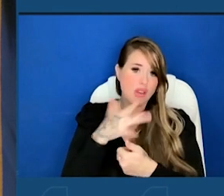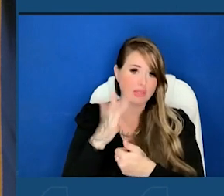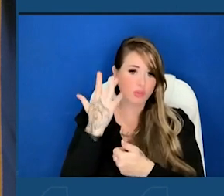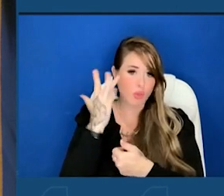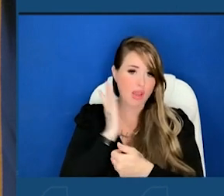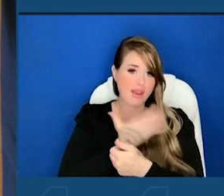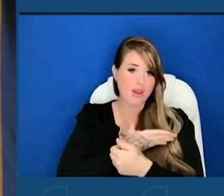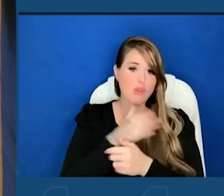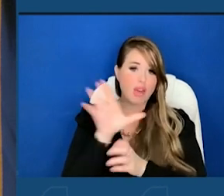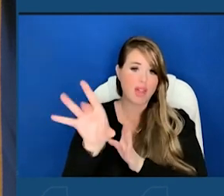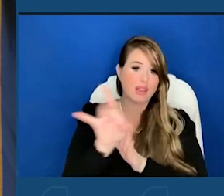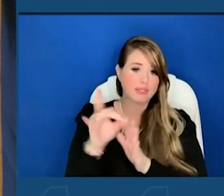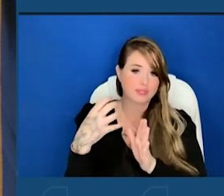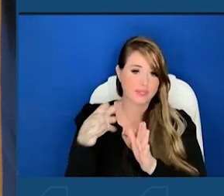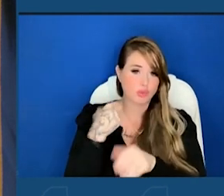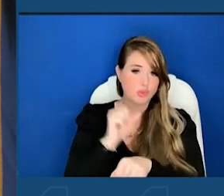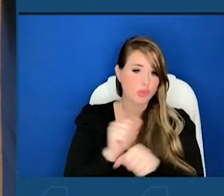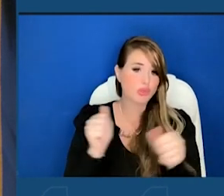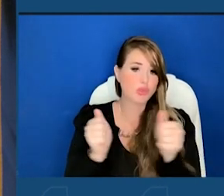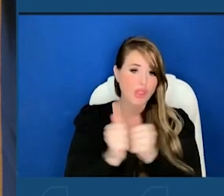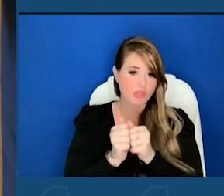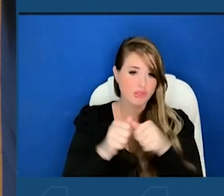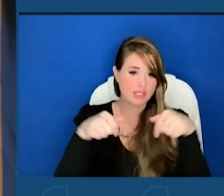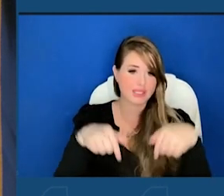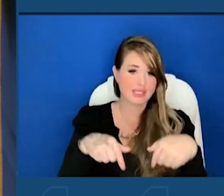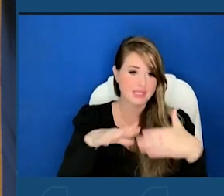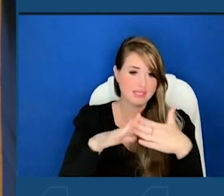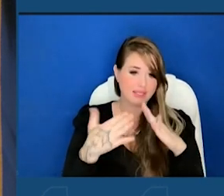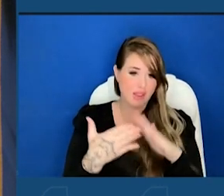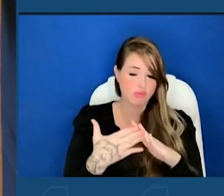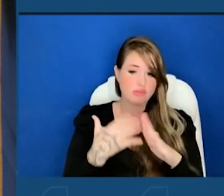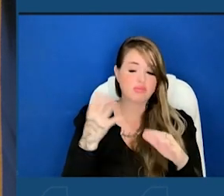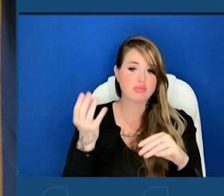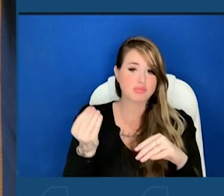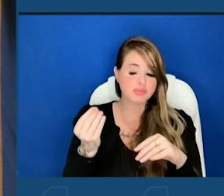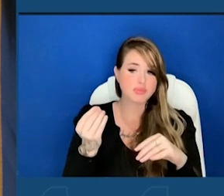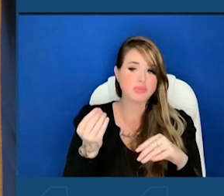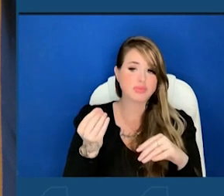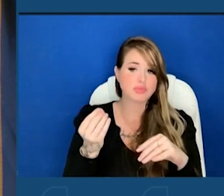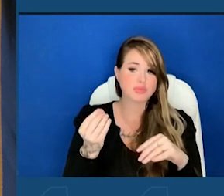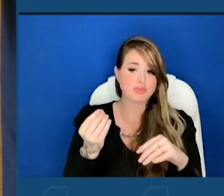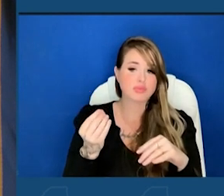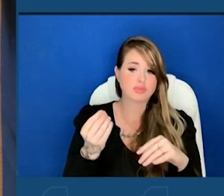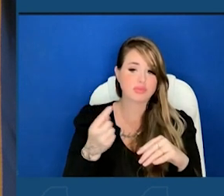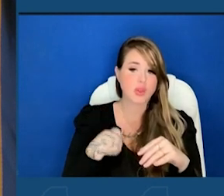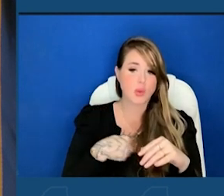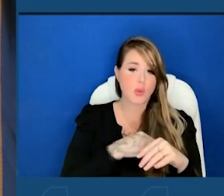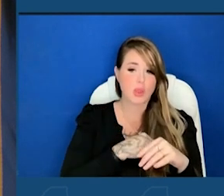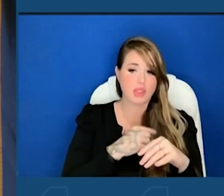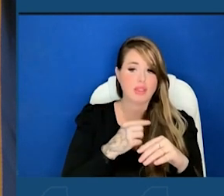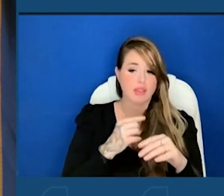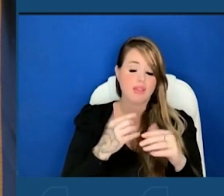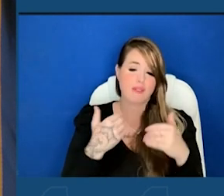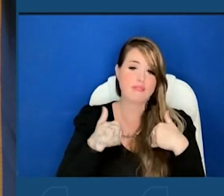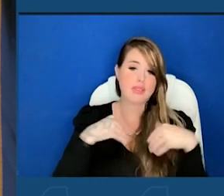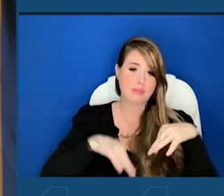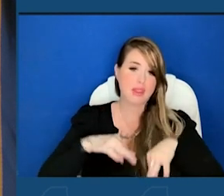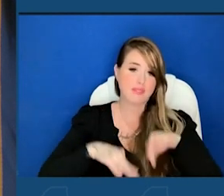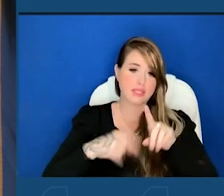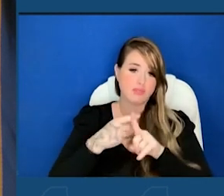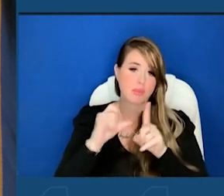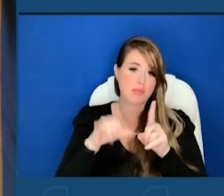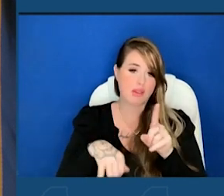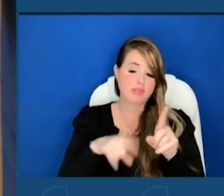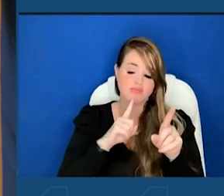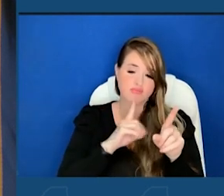officials work together in this town, and we reap the benefits of that. So our